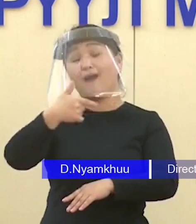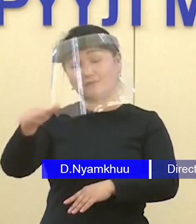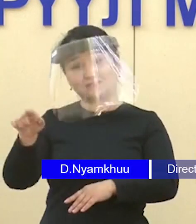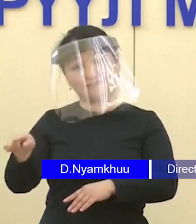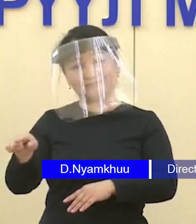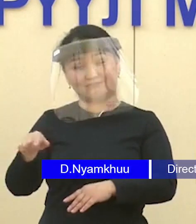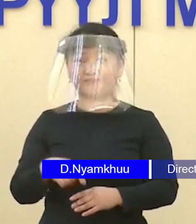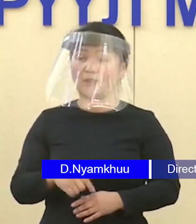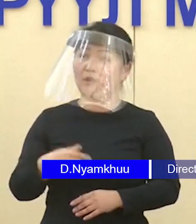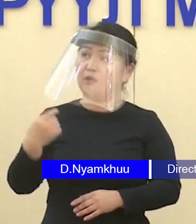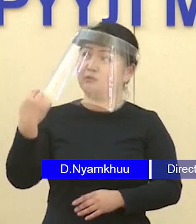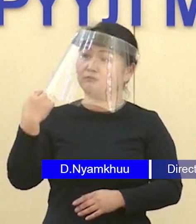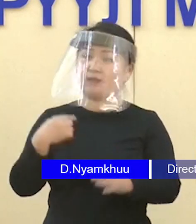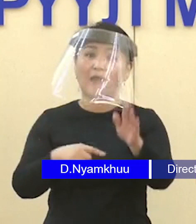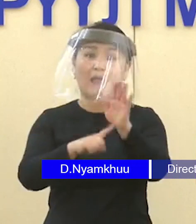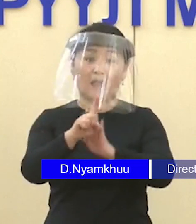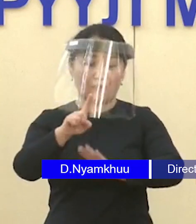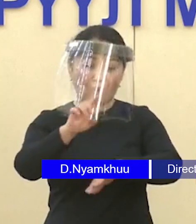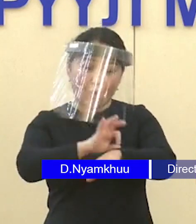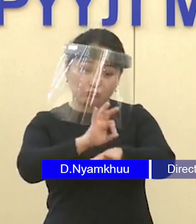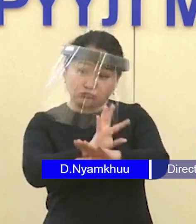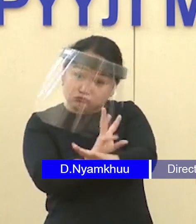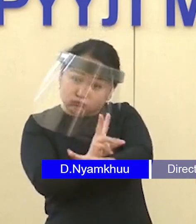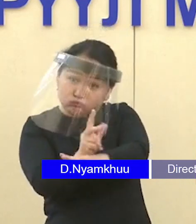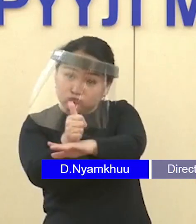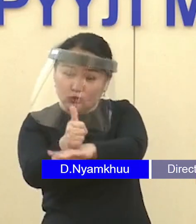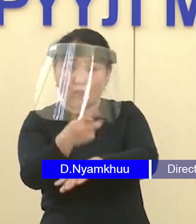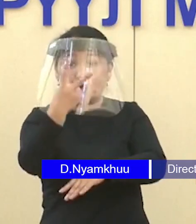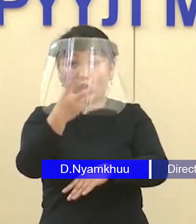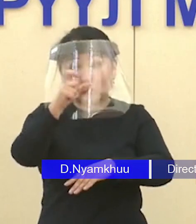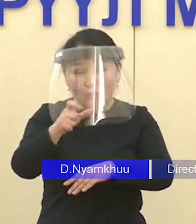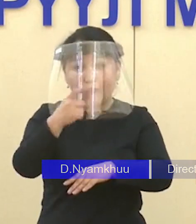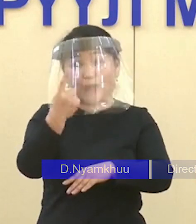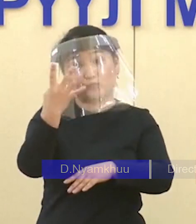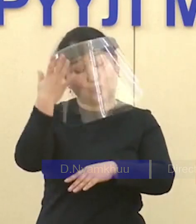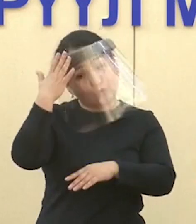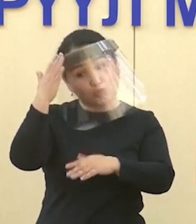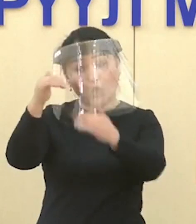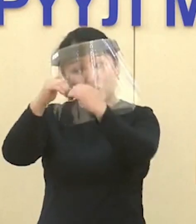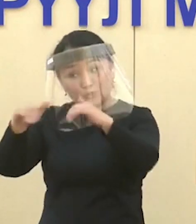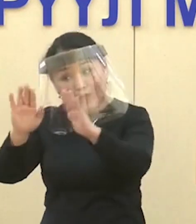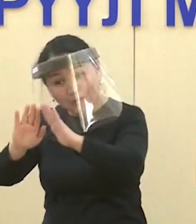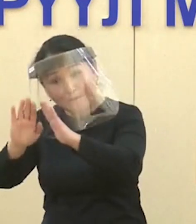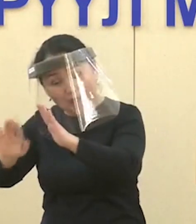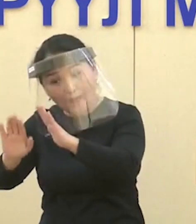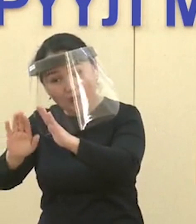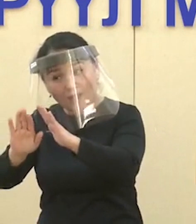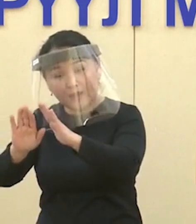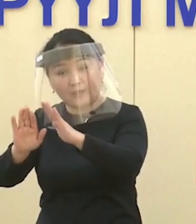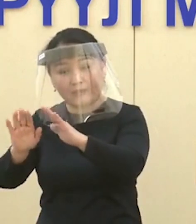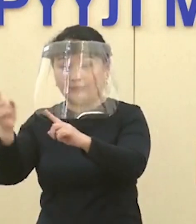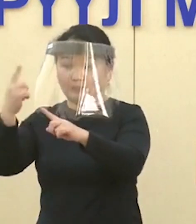COVID-19. On April 13, yesterday, the National Center for Communicable Diseases conducted 502 tests